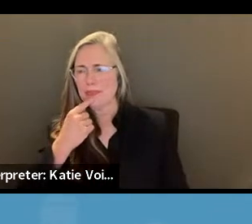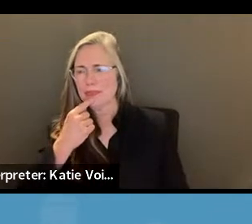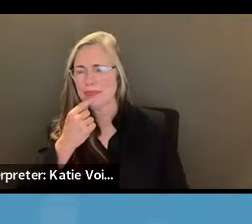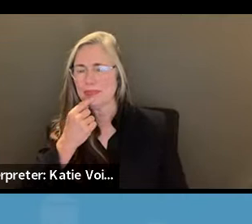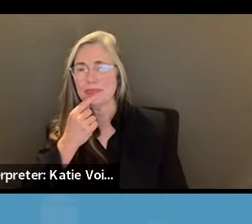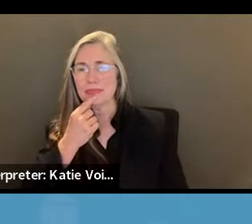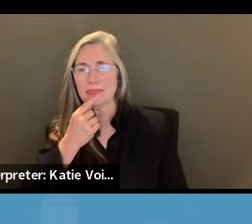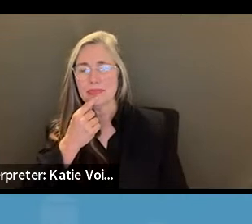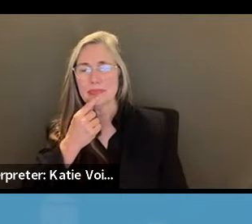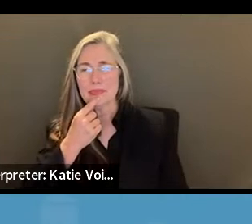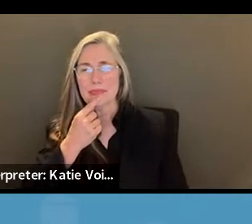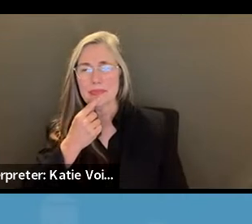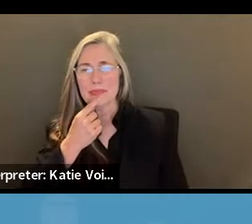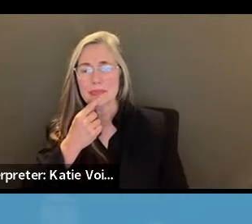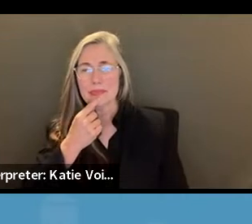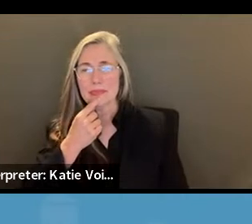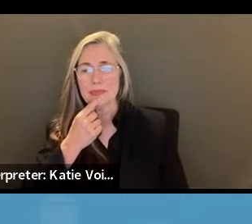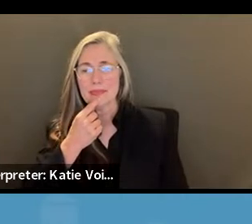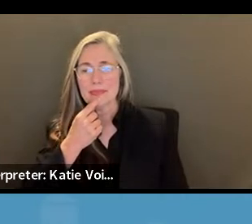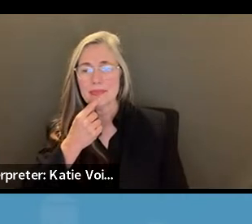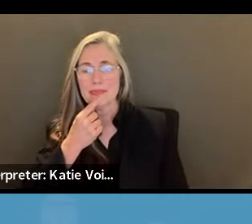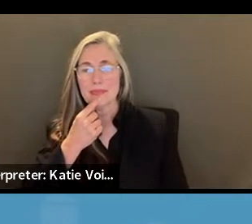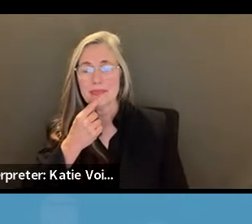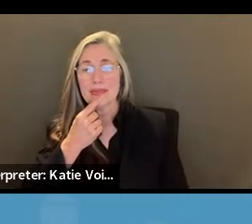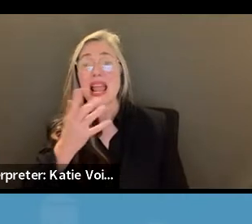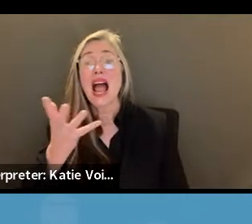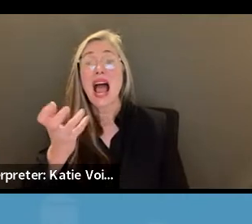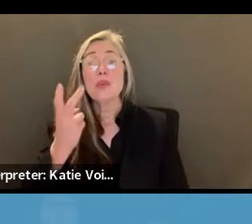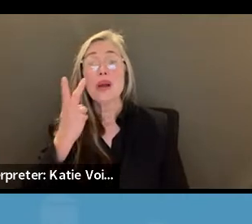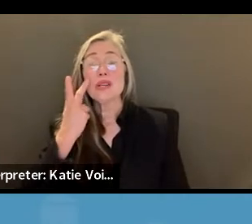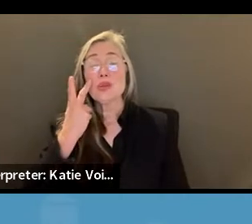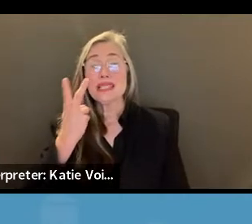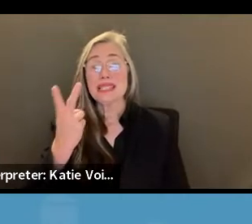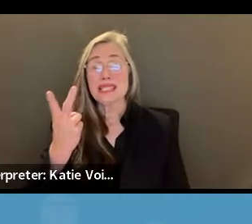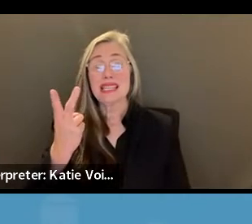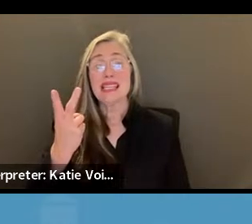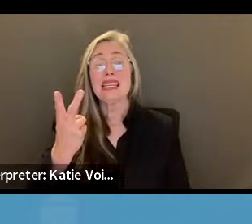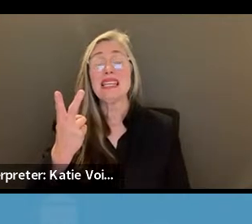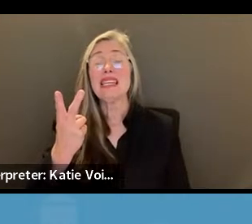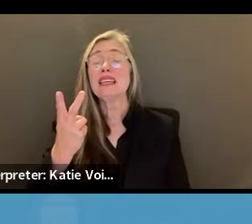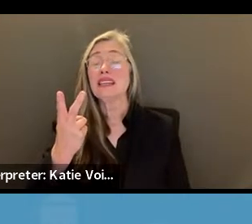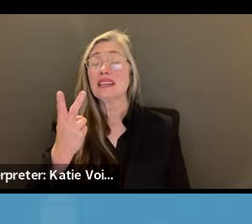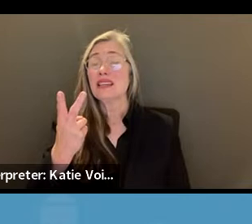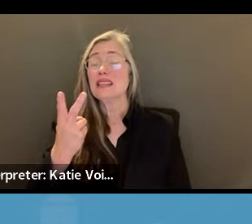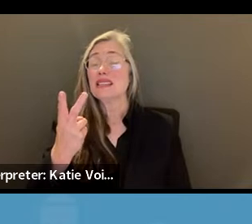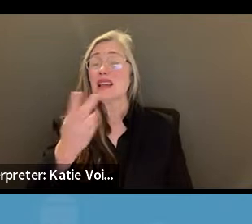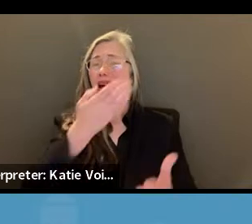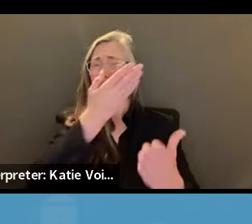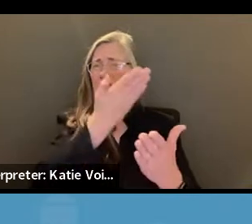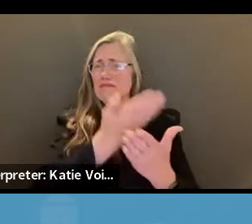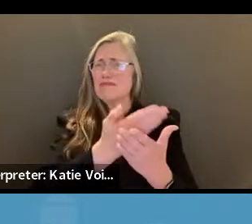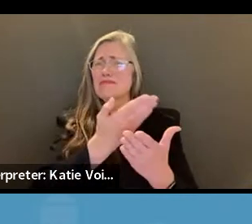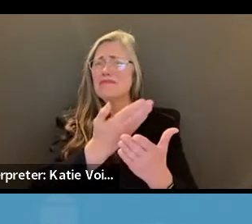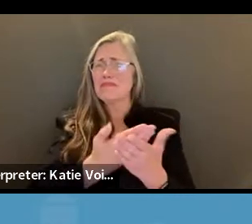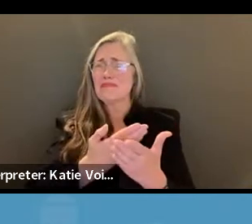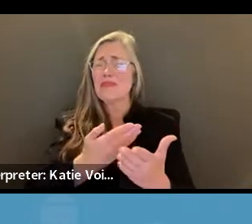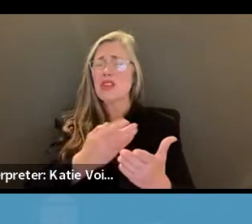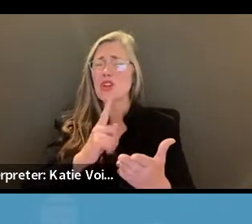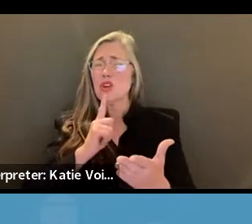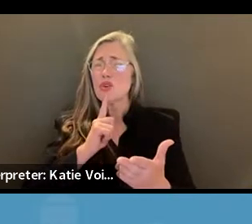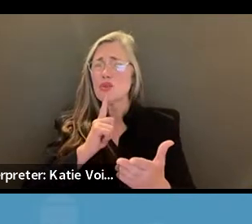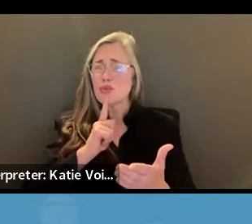I also want to hopefully see some really concrete examples of what it looks like to